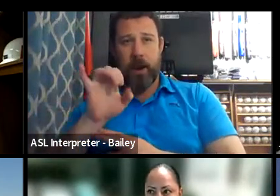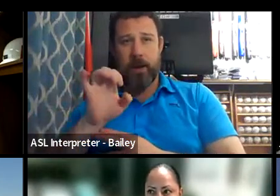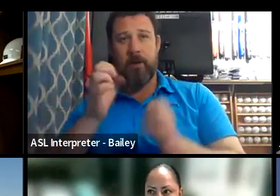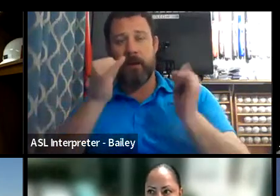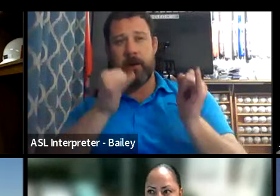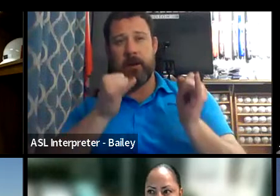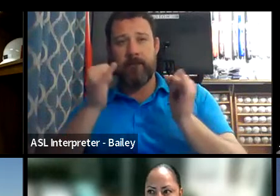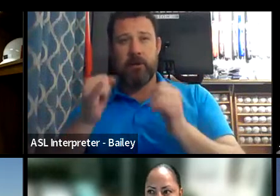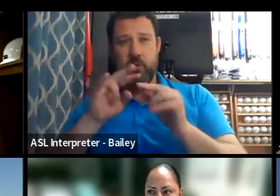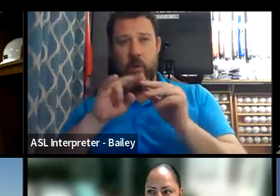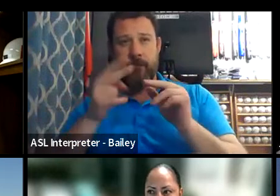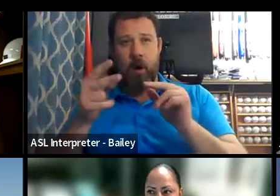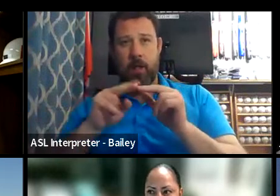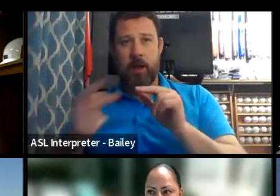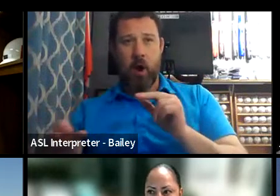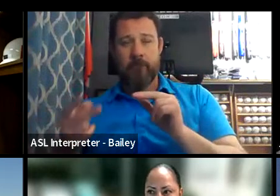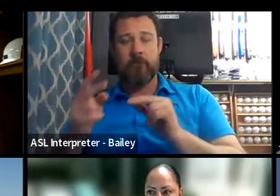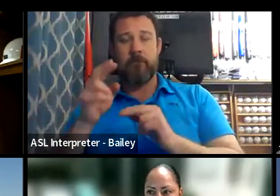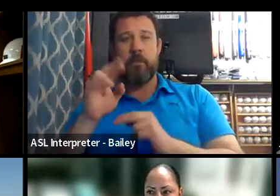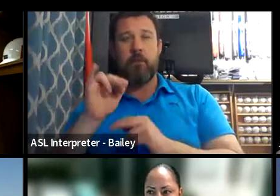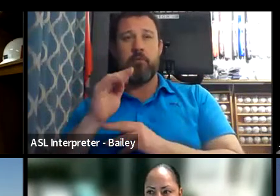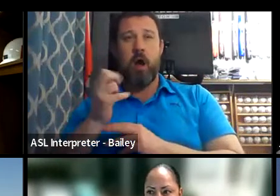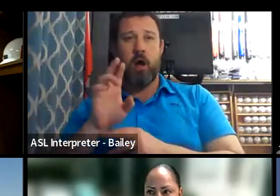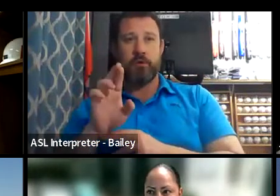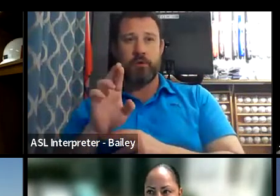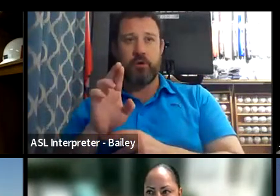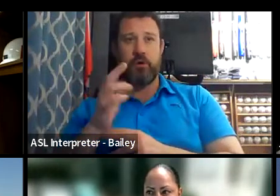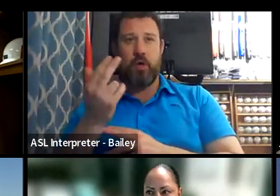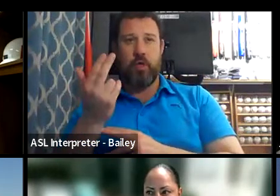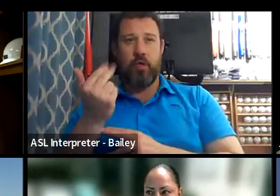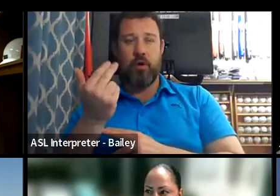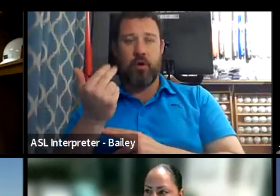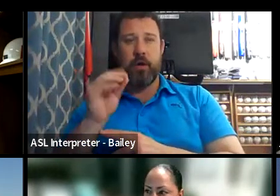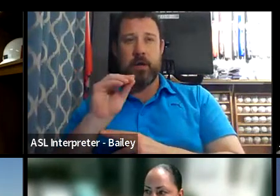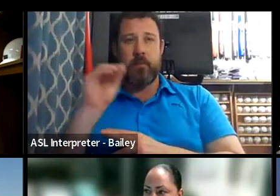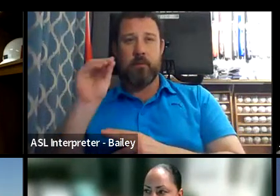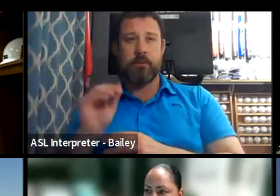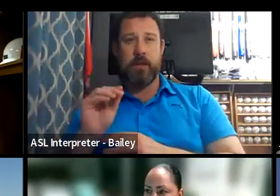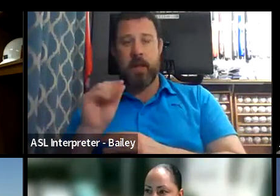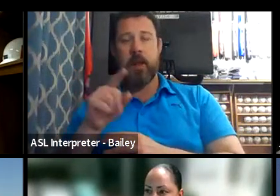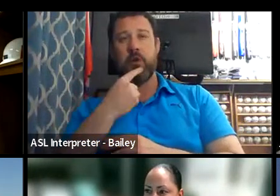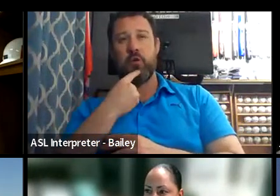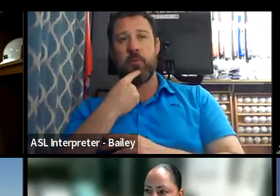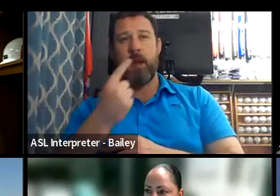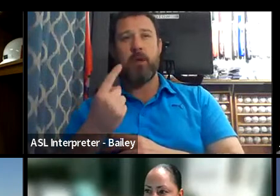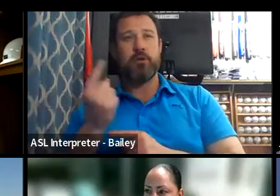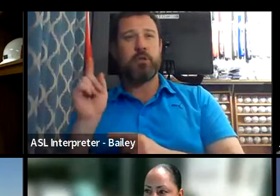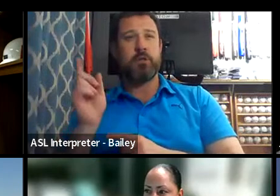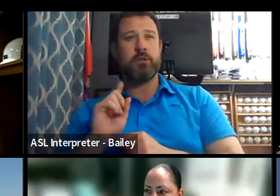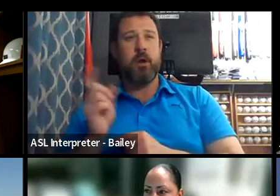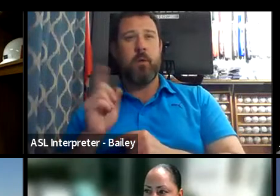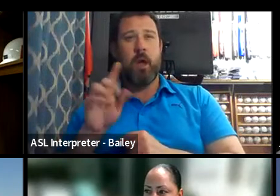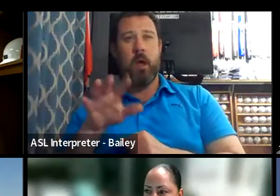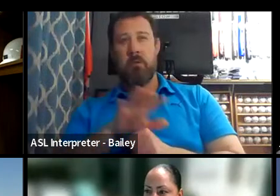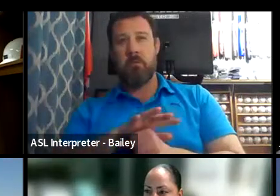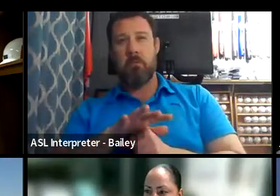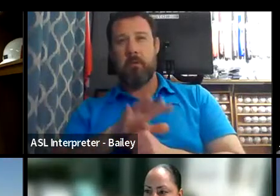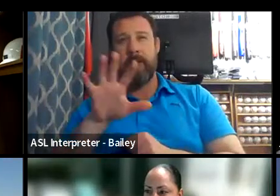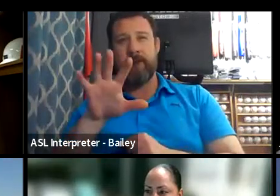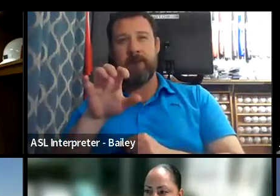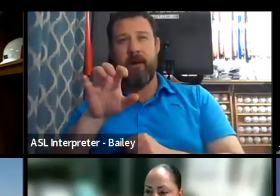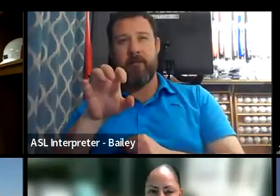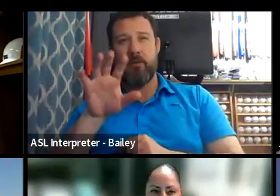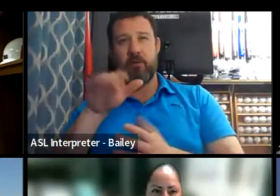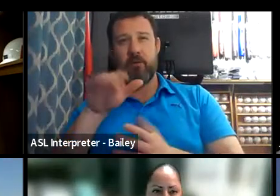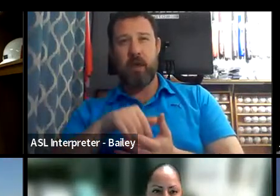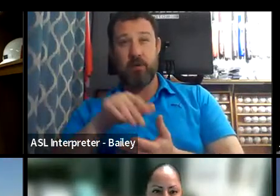individuals falling off of the rosters, 13%. And you had mentioned somewhere in the vicinity of 500,000.